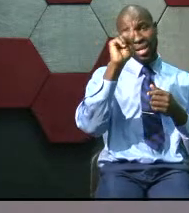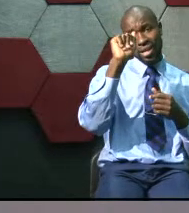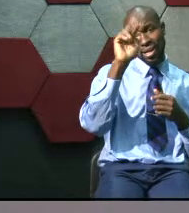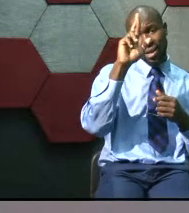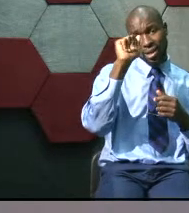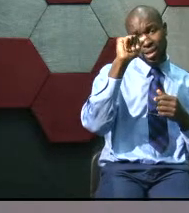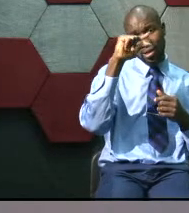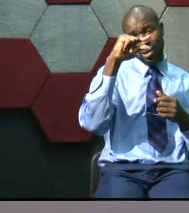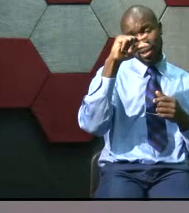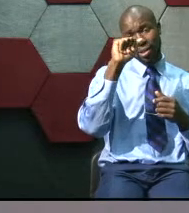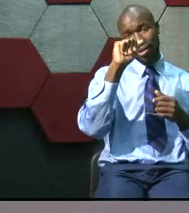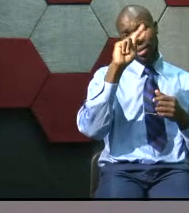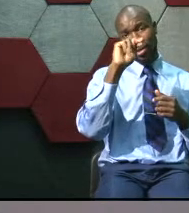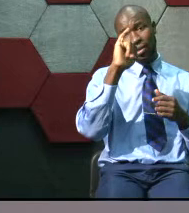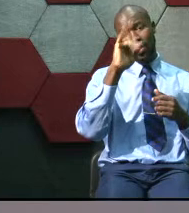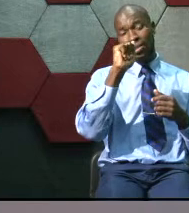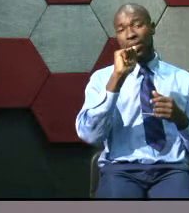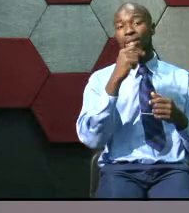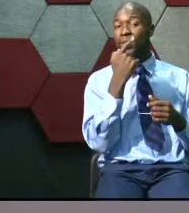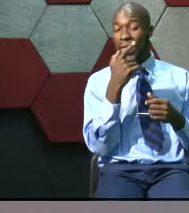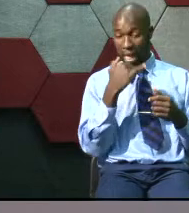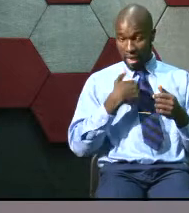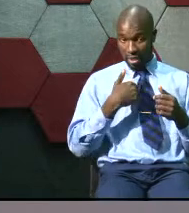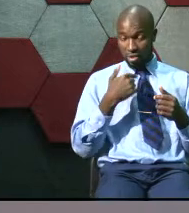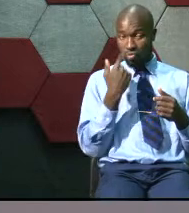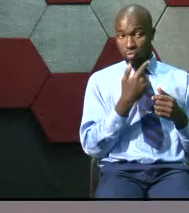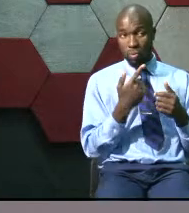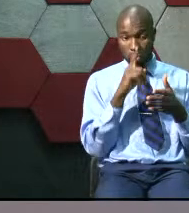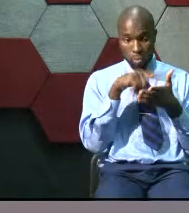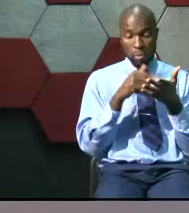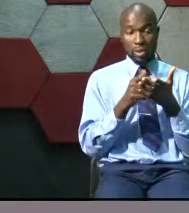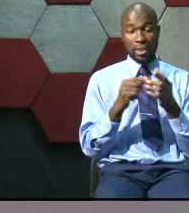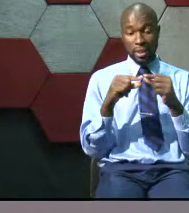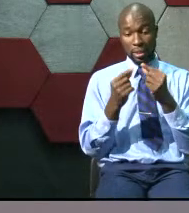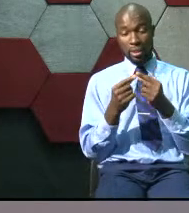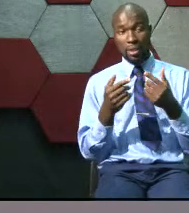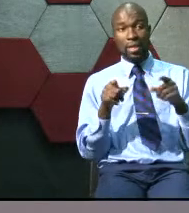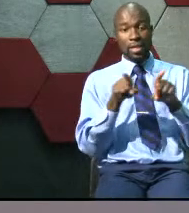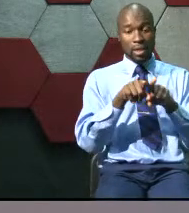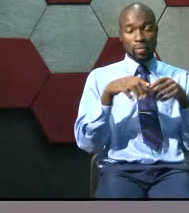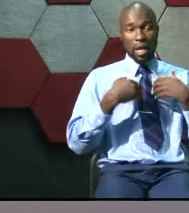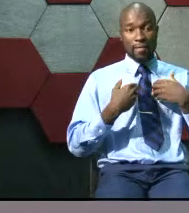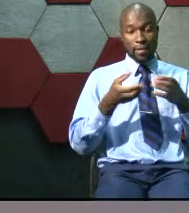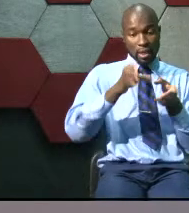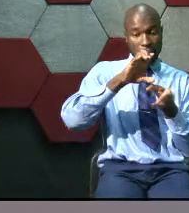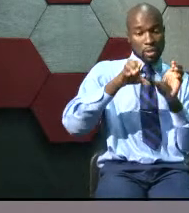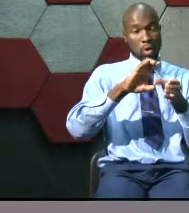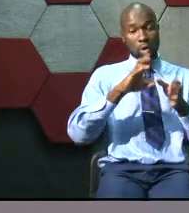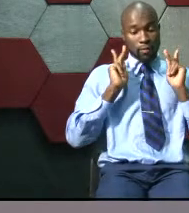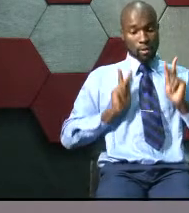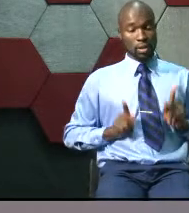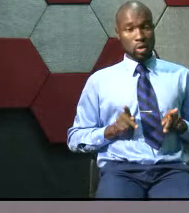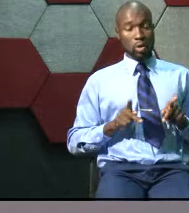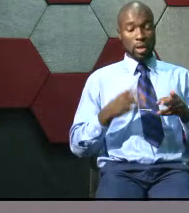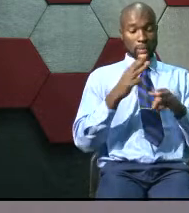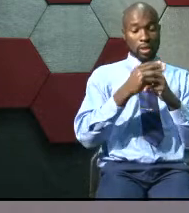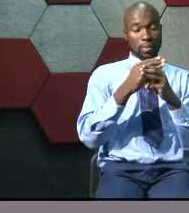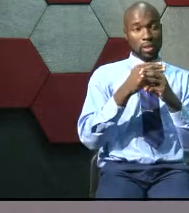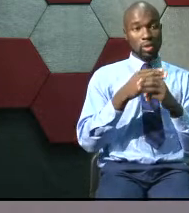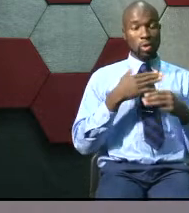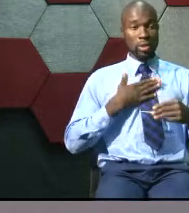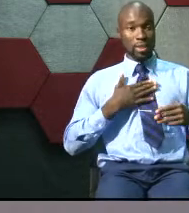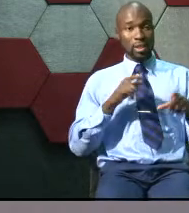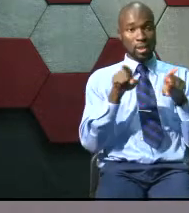tell us what the technology category entails. Then we have chemical, physical, and mathematical sciences. Then we have biological